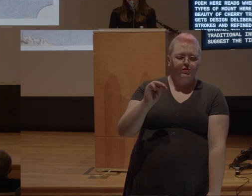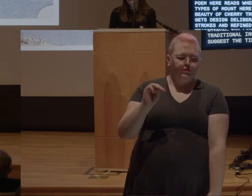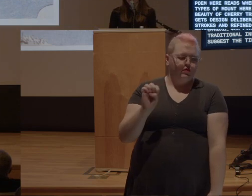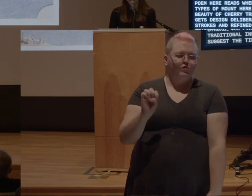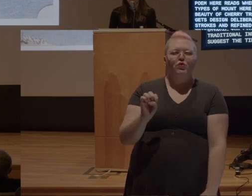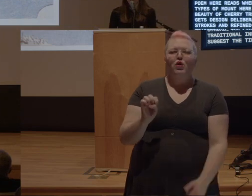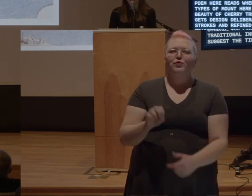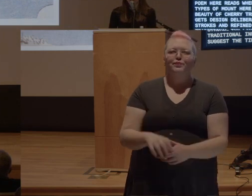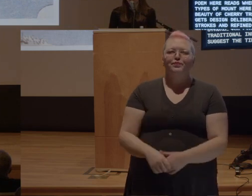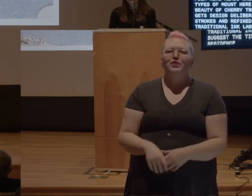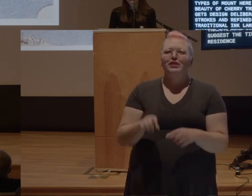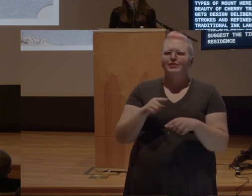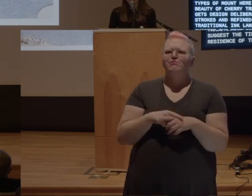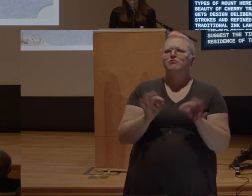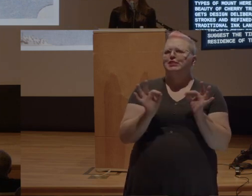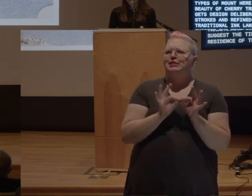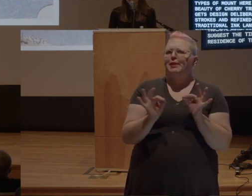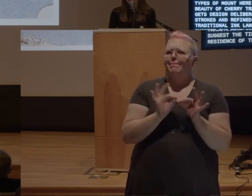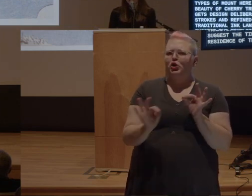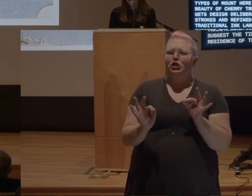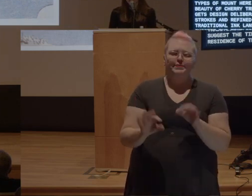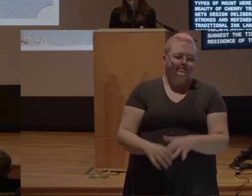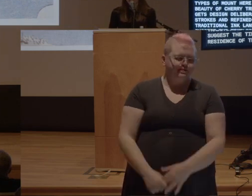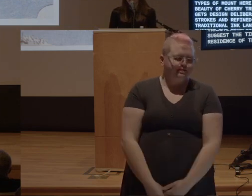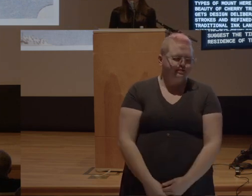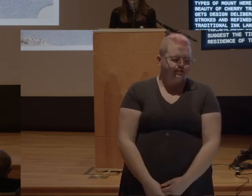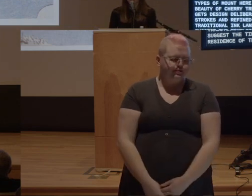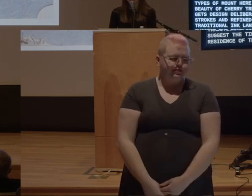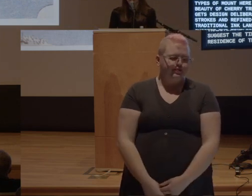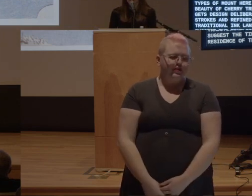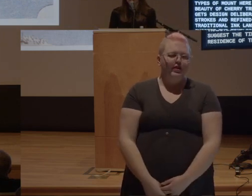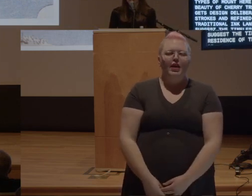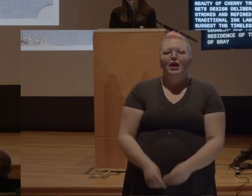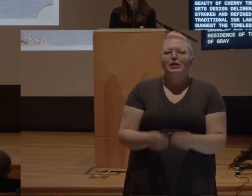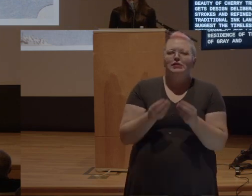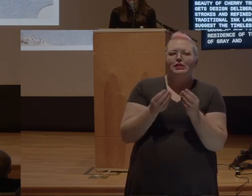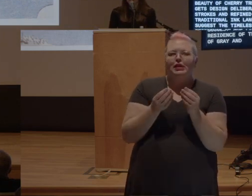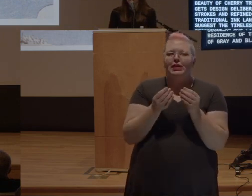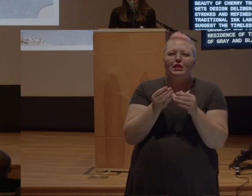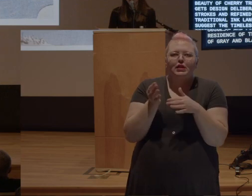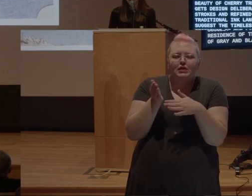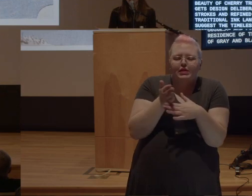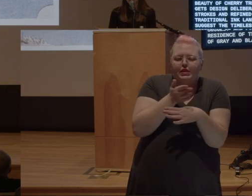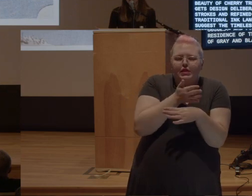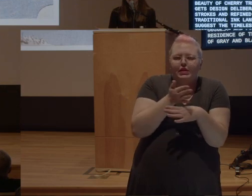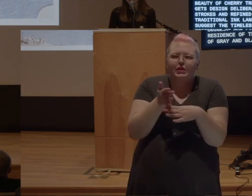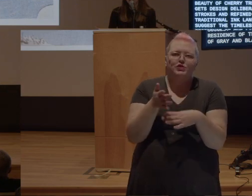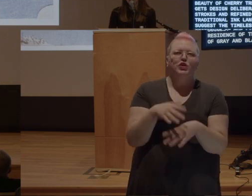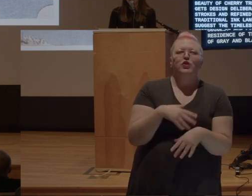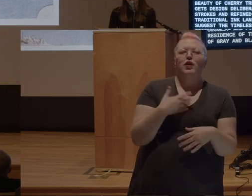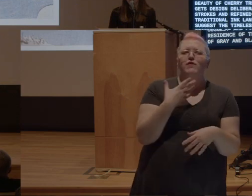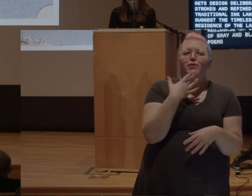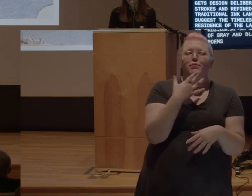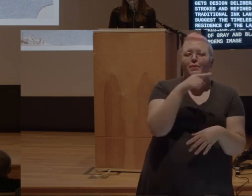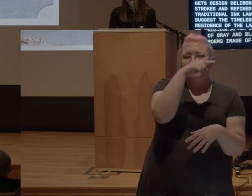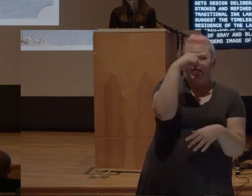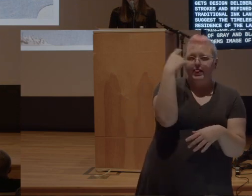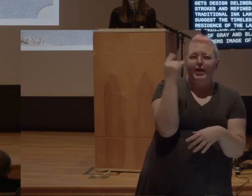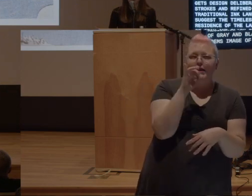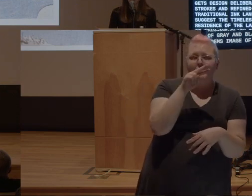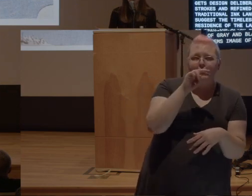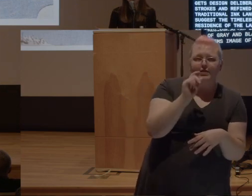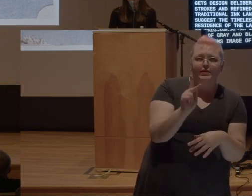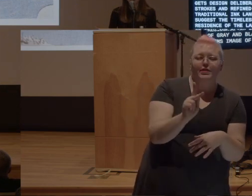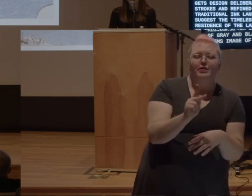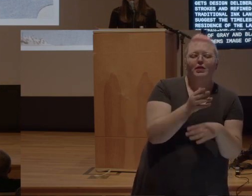literary resonance of the landscape, while subtle gradations of gray and black ink are used to conjure the poem's image of dusk